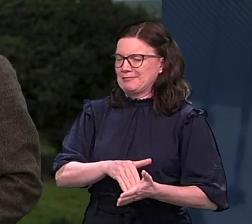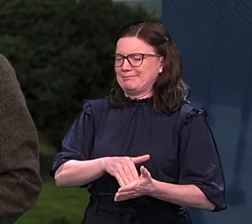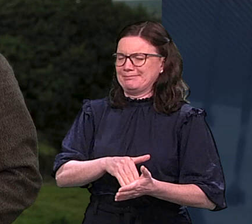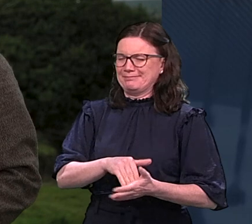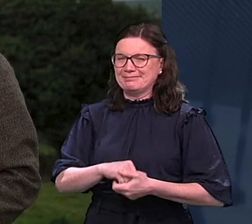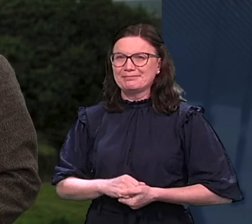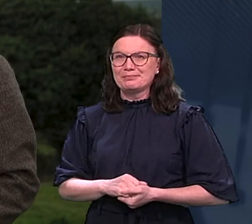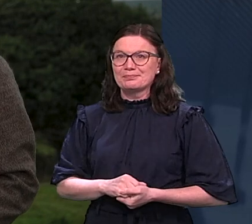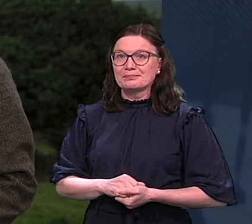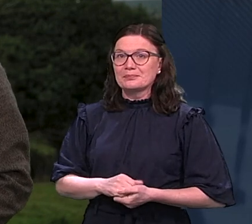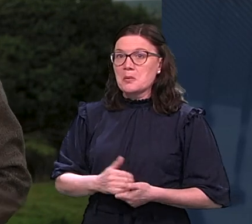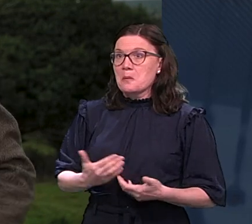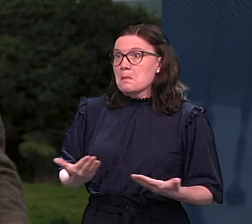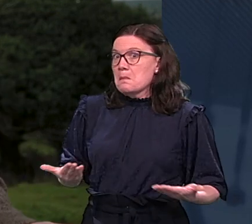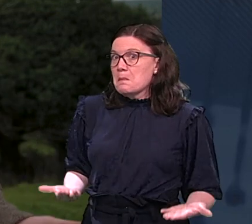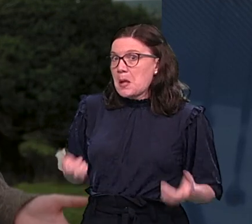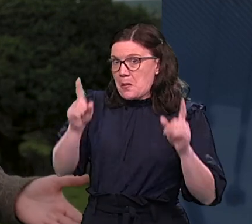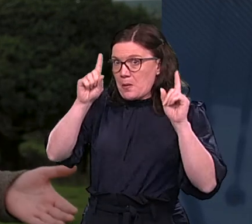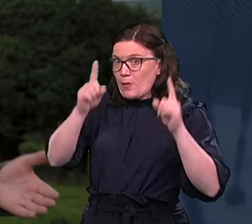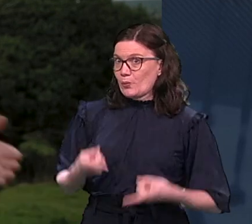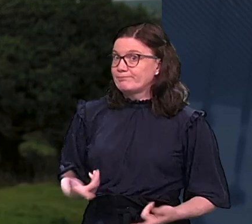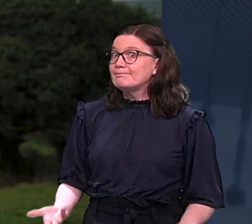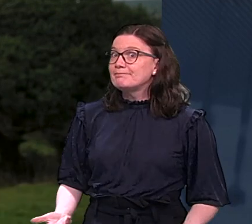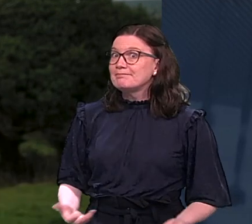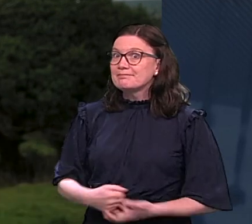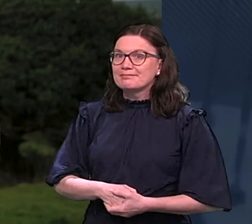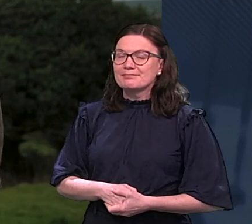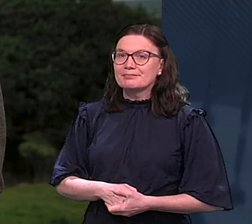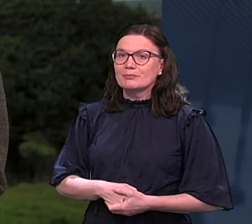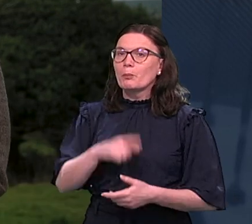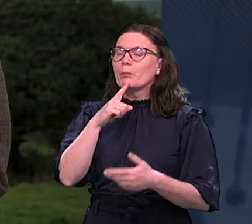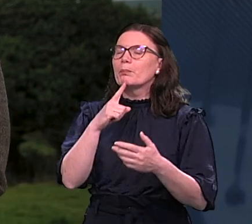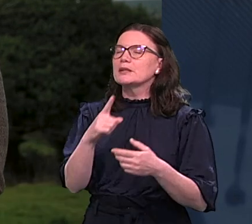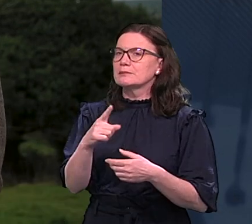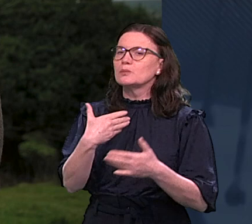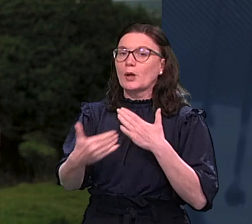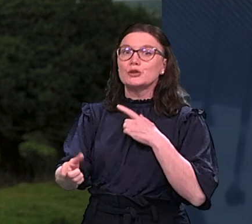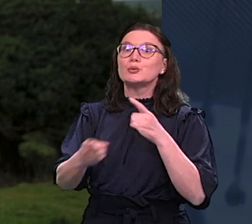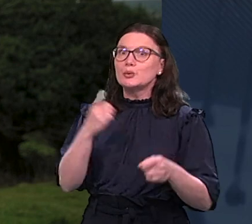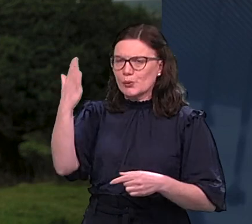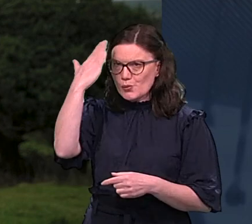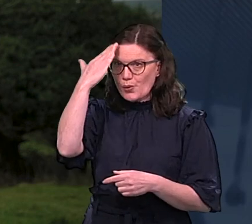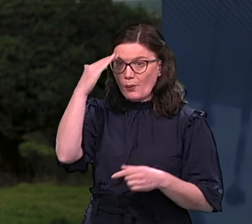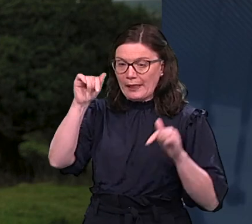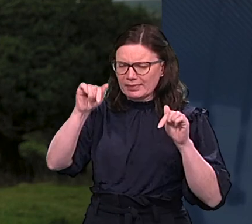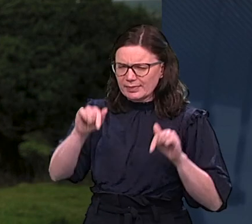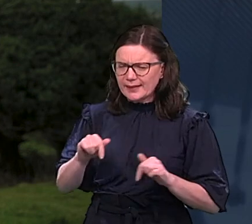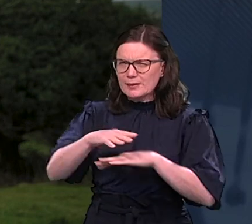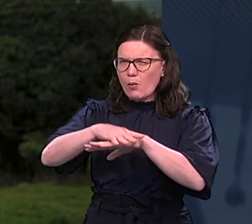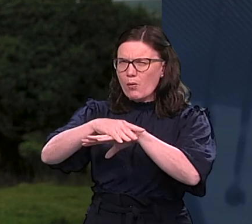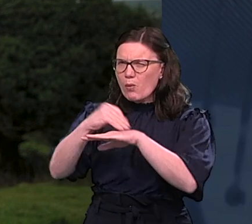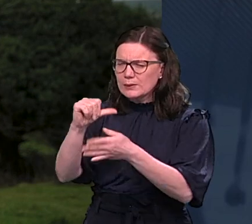Yeah, who's to say that it didn't? We don't know. But what we do know is that this ancient sacred